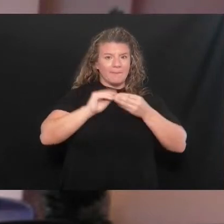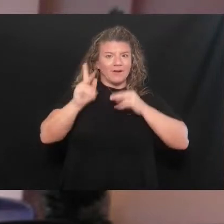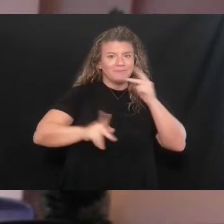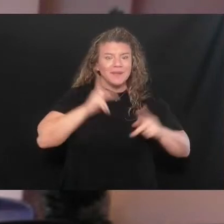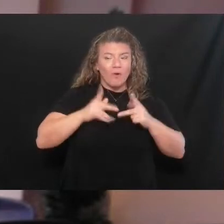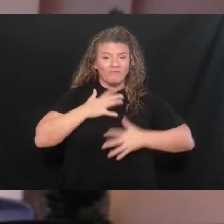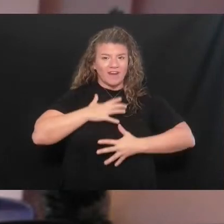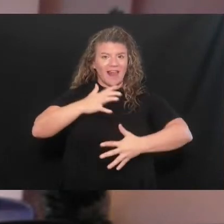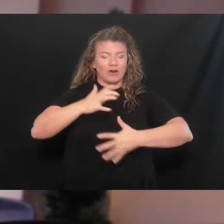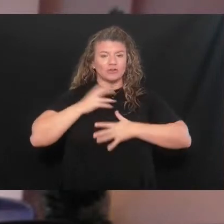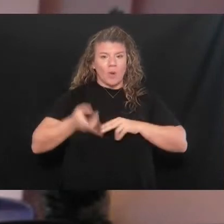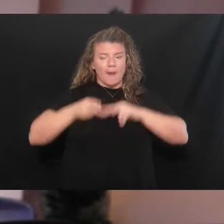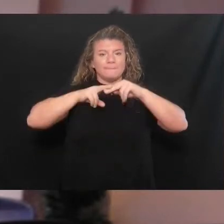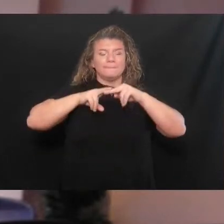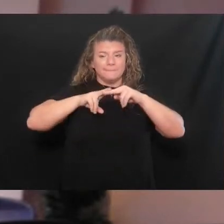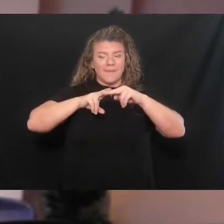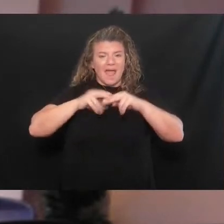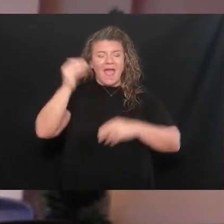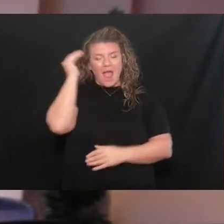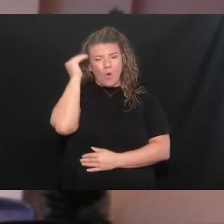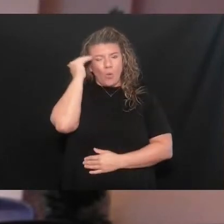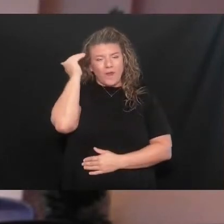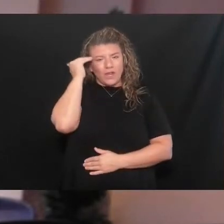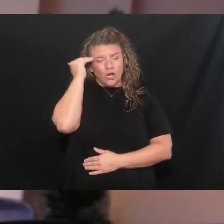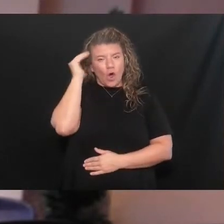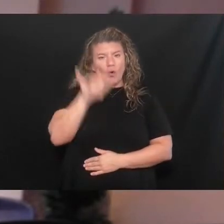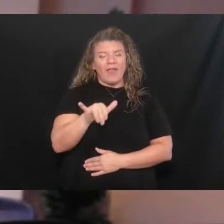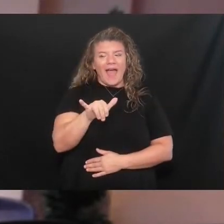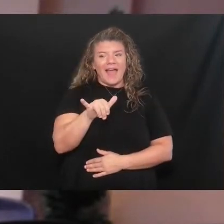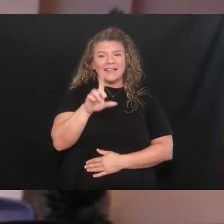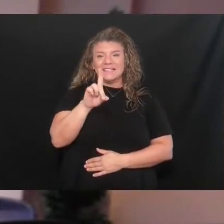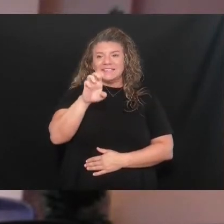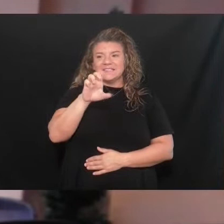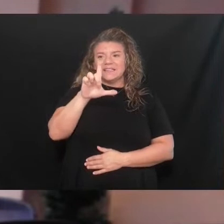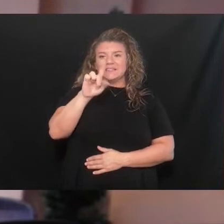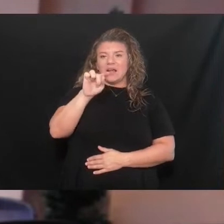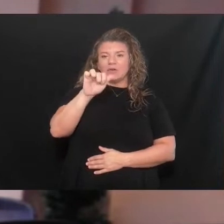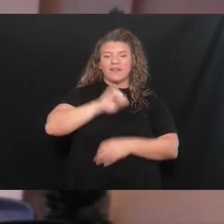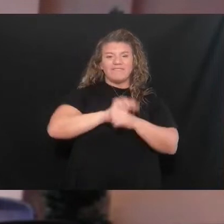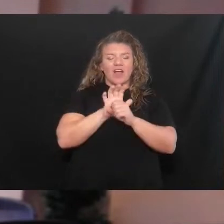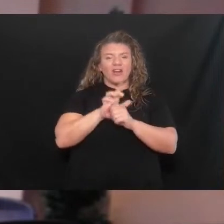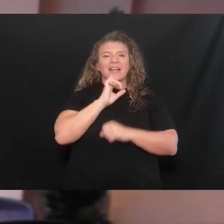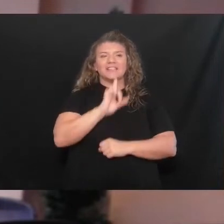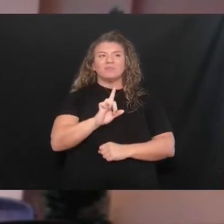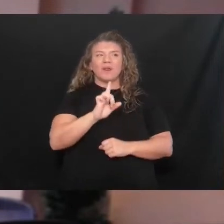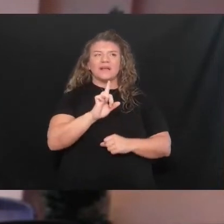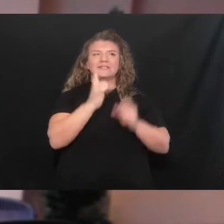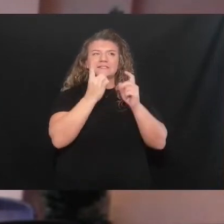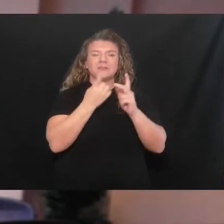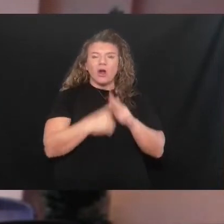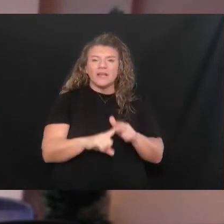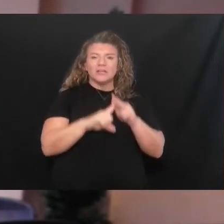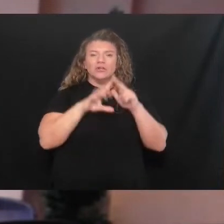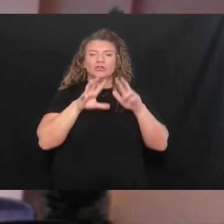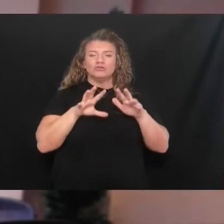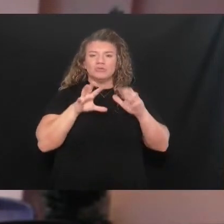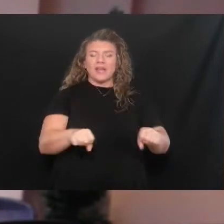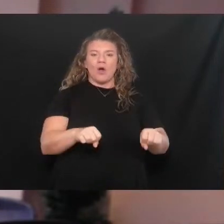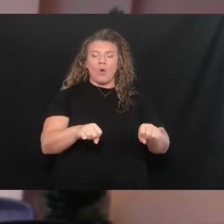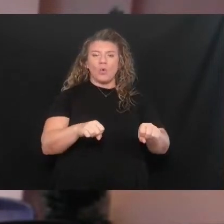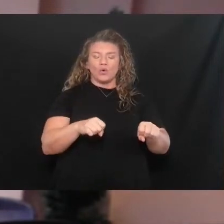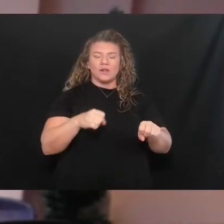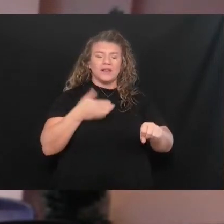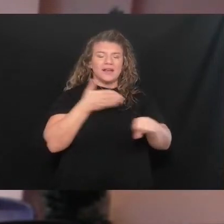on ventilators going up. And we know that the Delta variant is really starting to take hold. It is